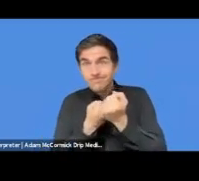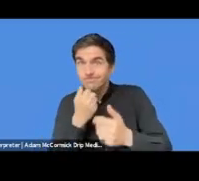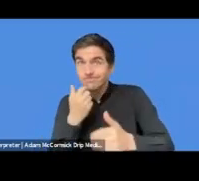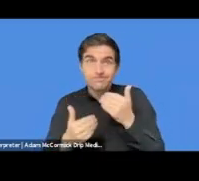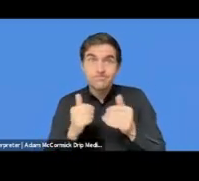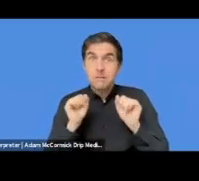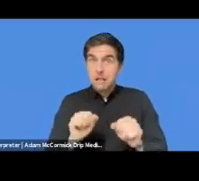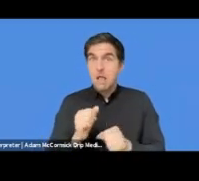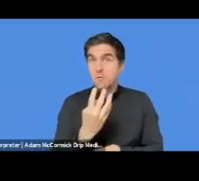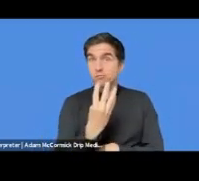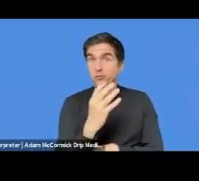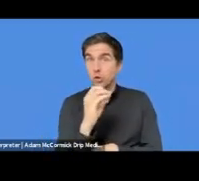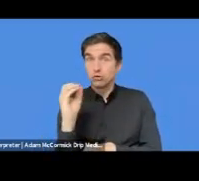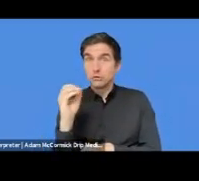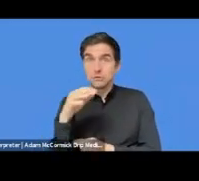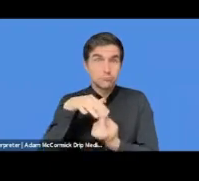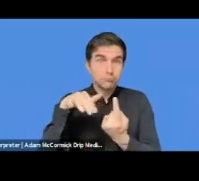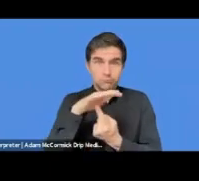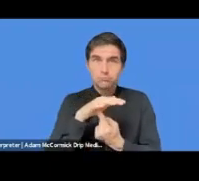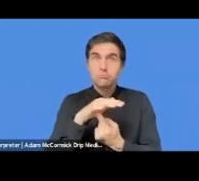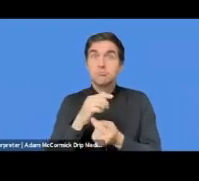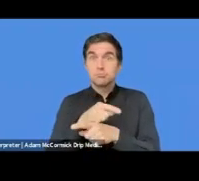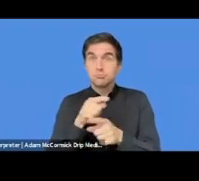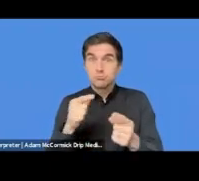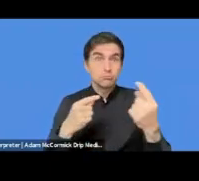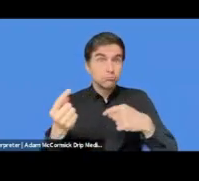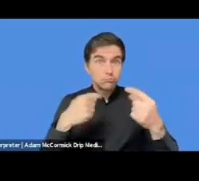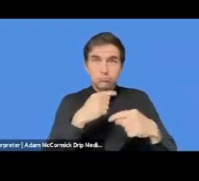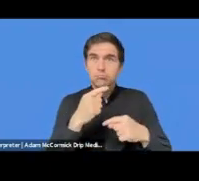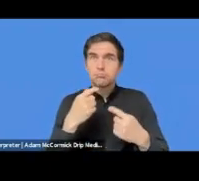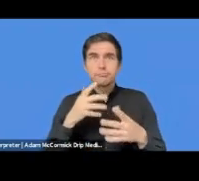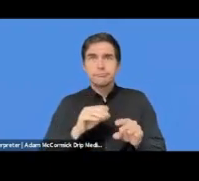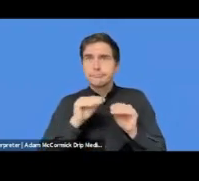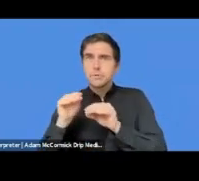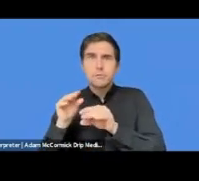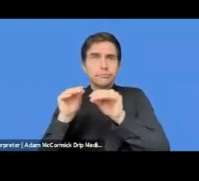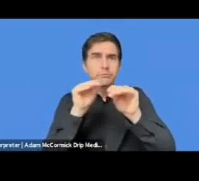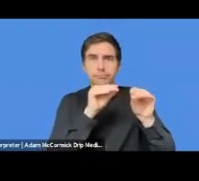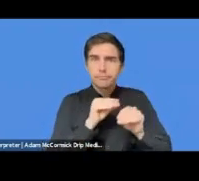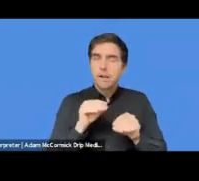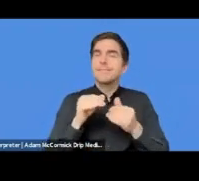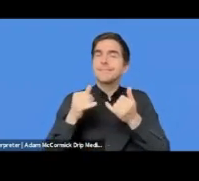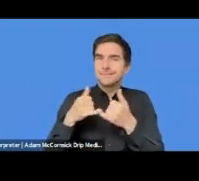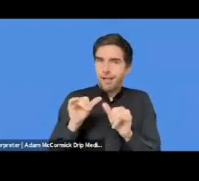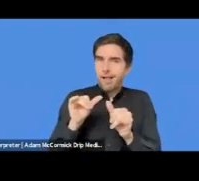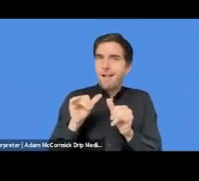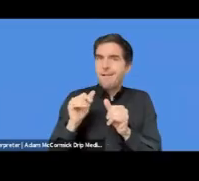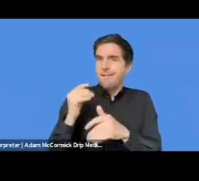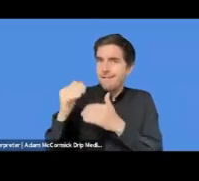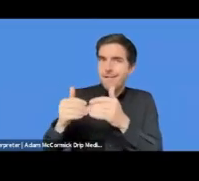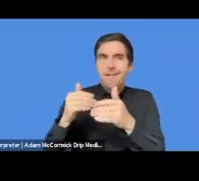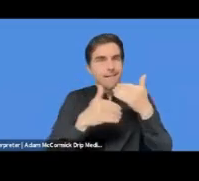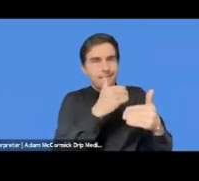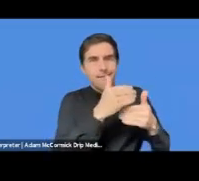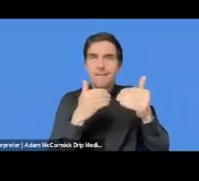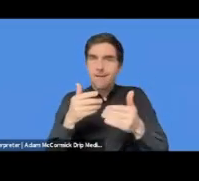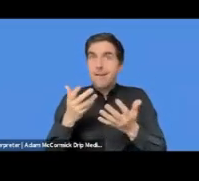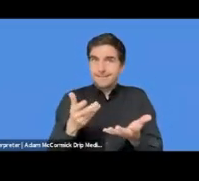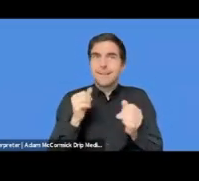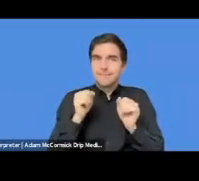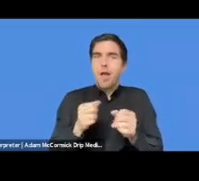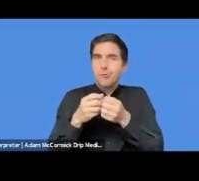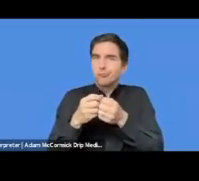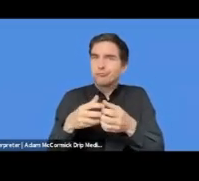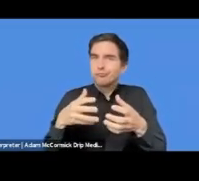volunteers. Even those officers who come, for example, transferred from one district to the other, where transformers have been delivered. So we're